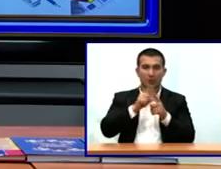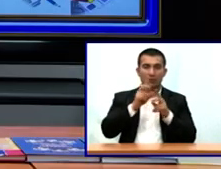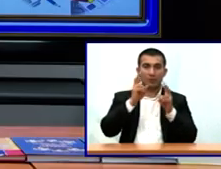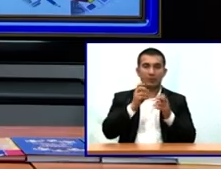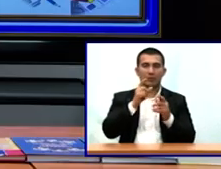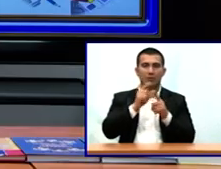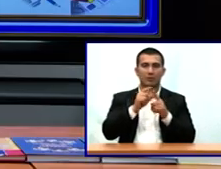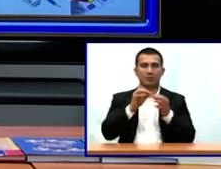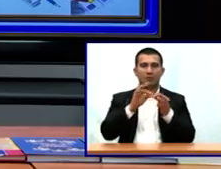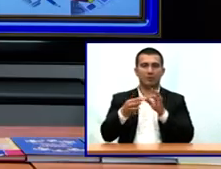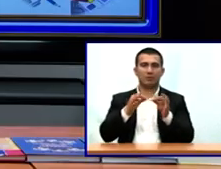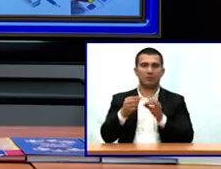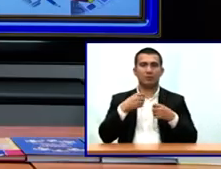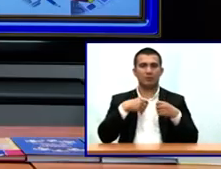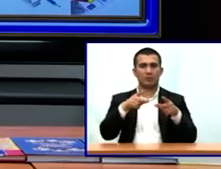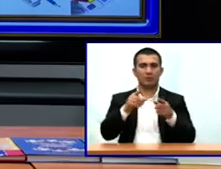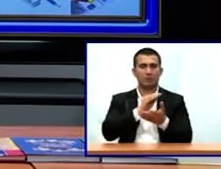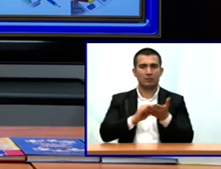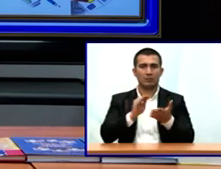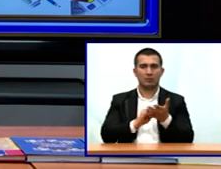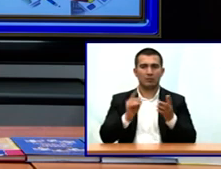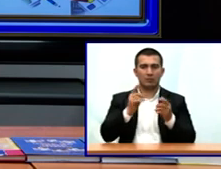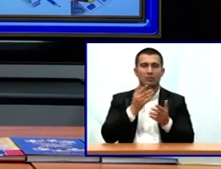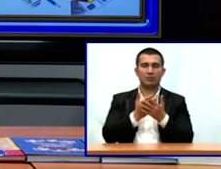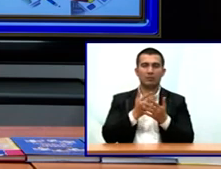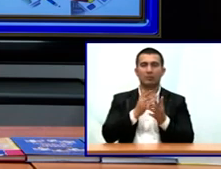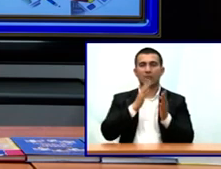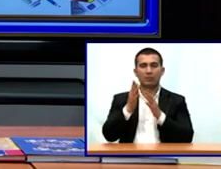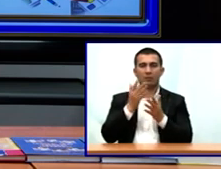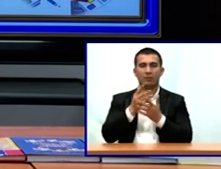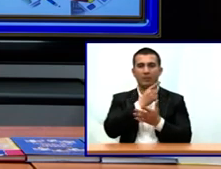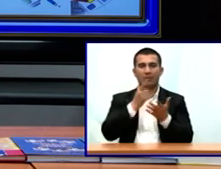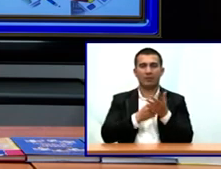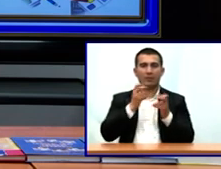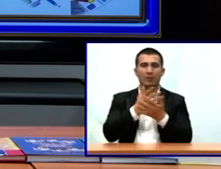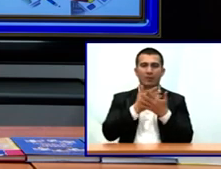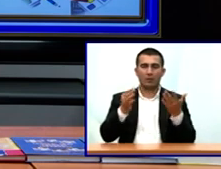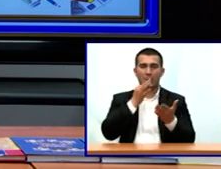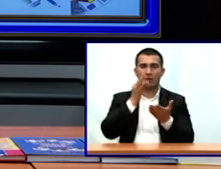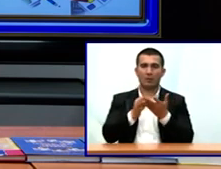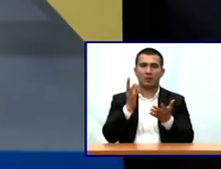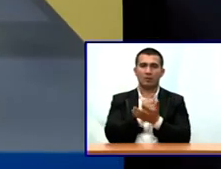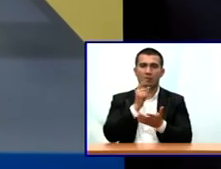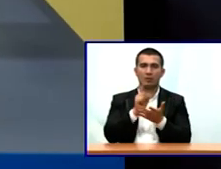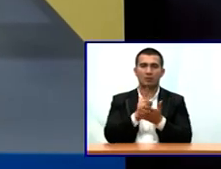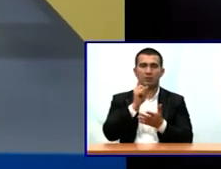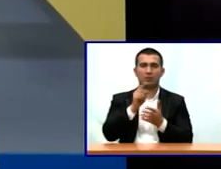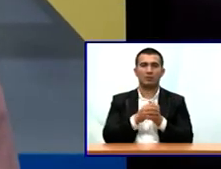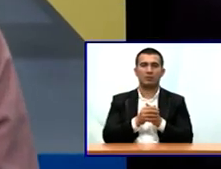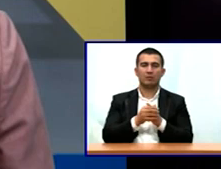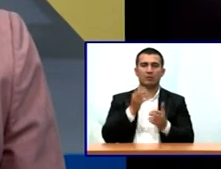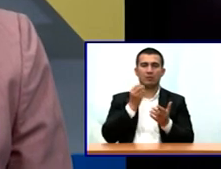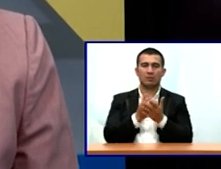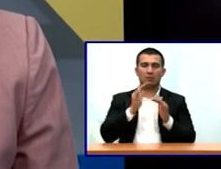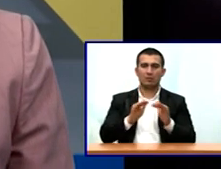tuzing. Va ikkinchi topshirig'imiz darsligimizda berilgan savollarga javob toping.